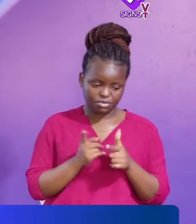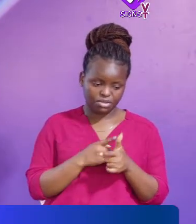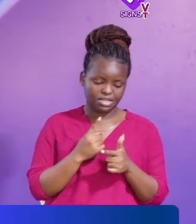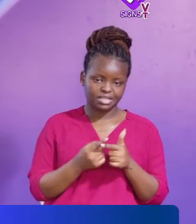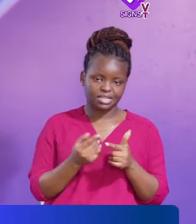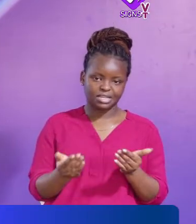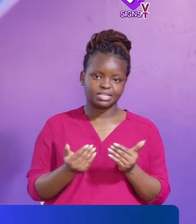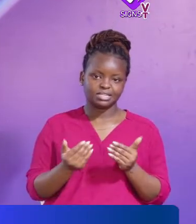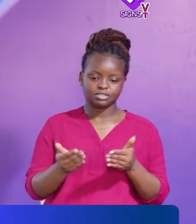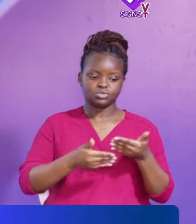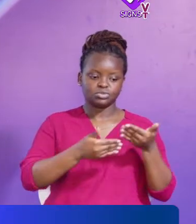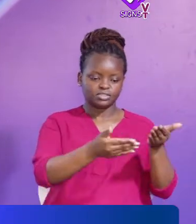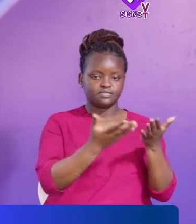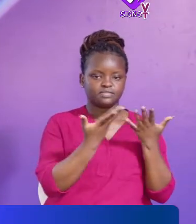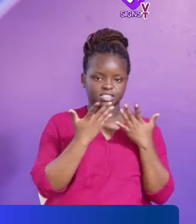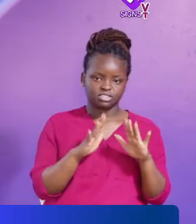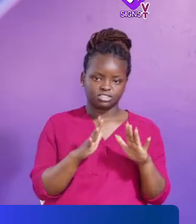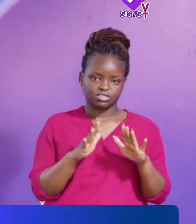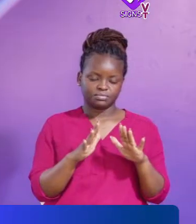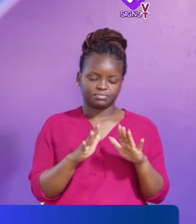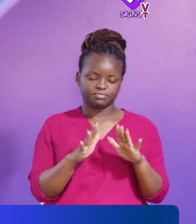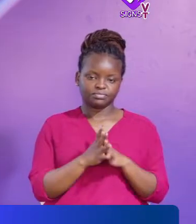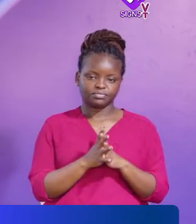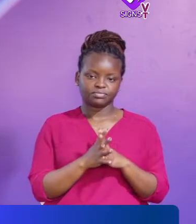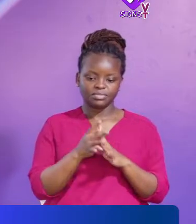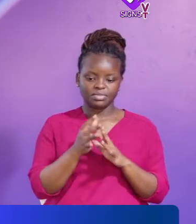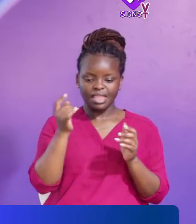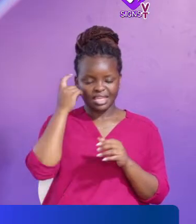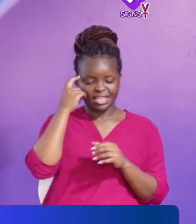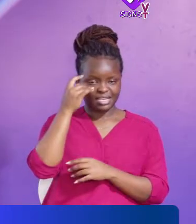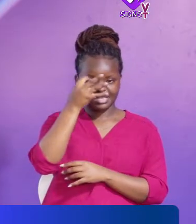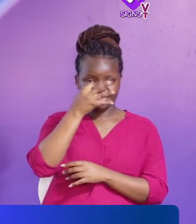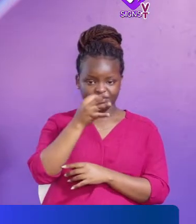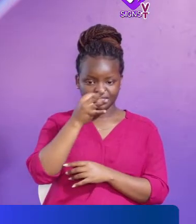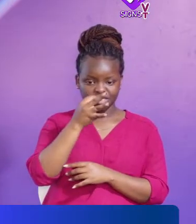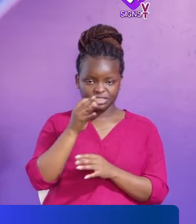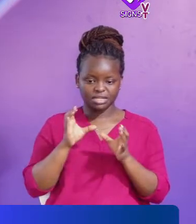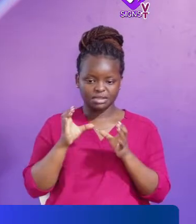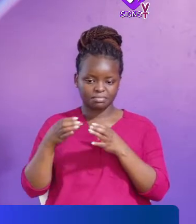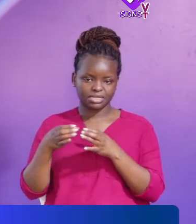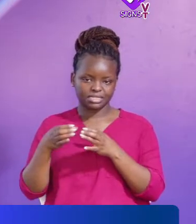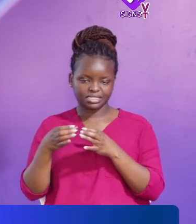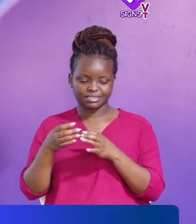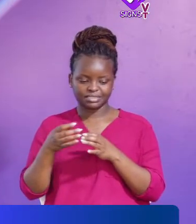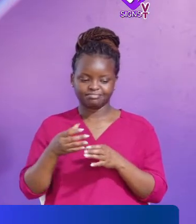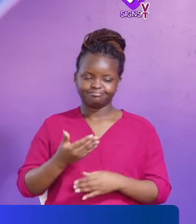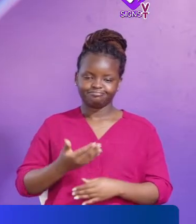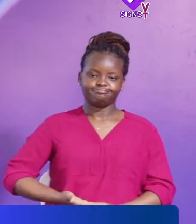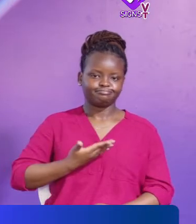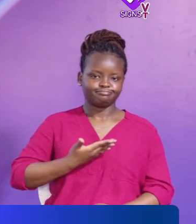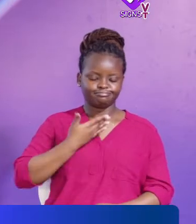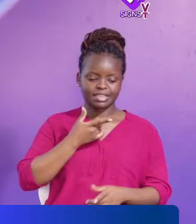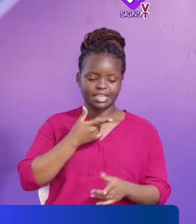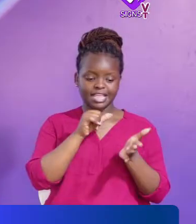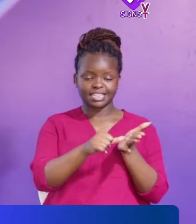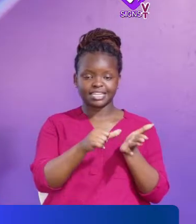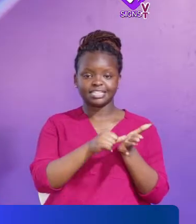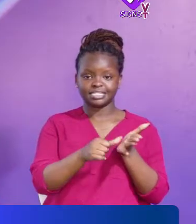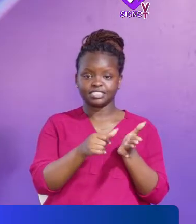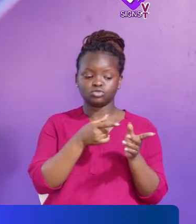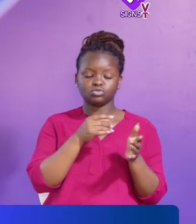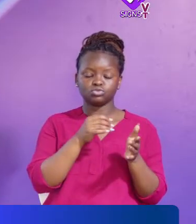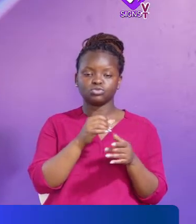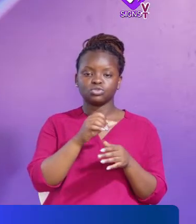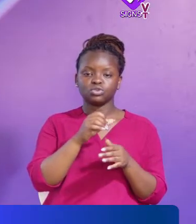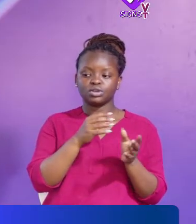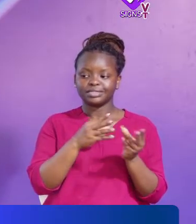needed to have given. So I think the French company felt offended. They even threatened to sue if the Chinese were given. And